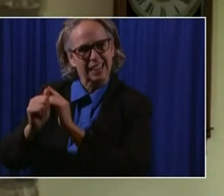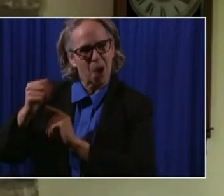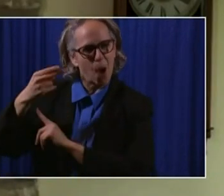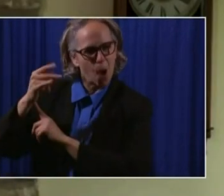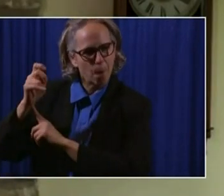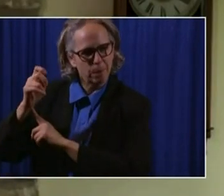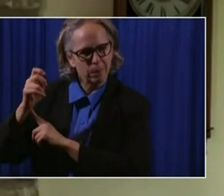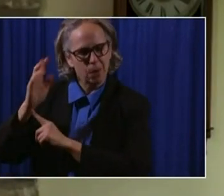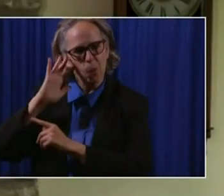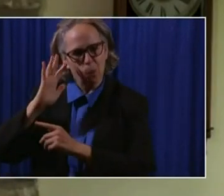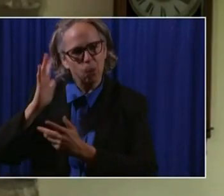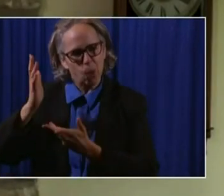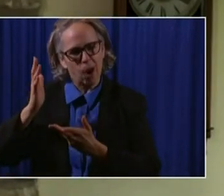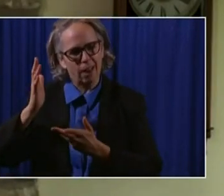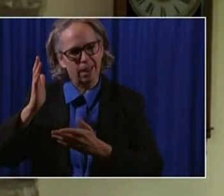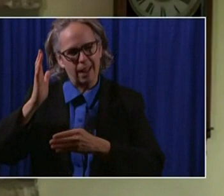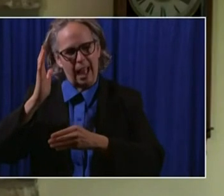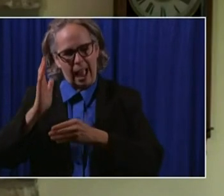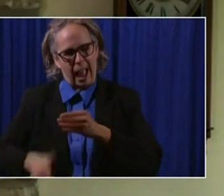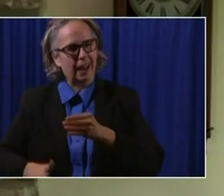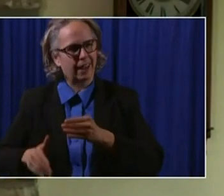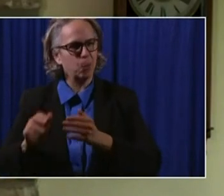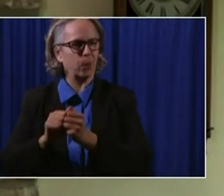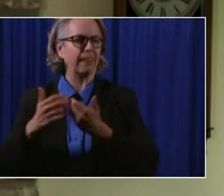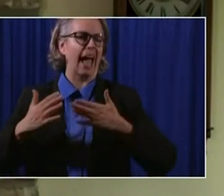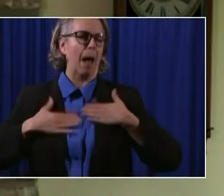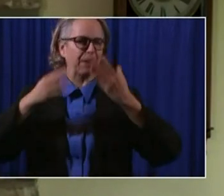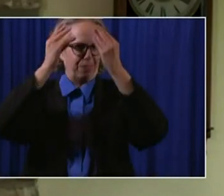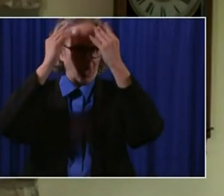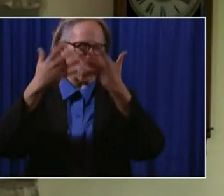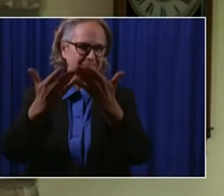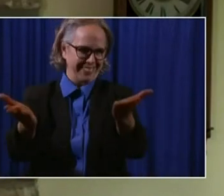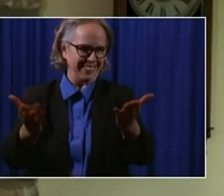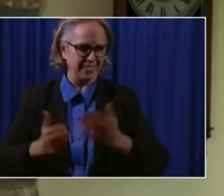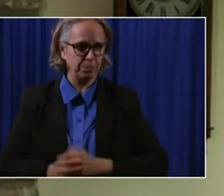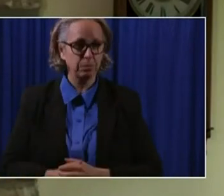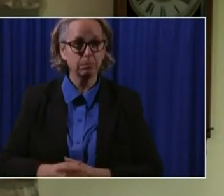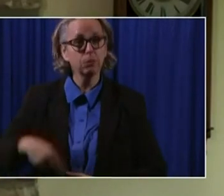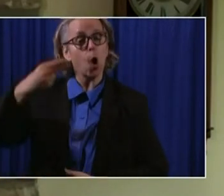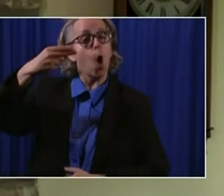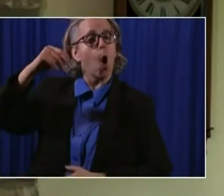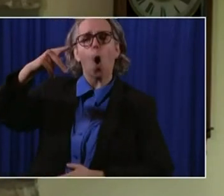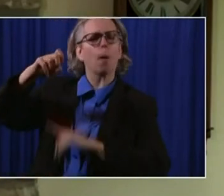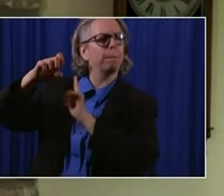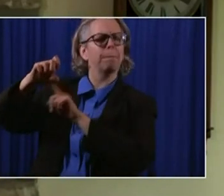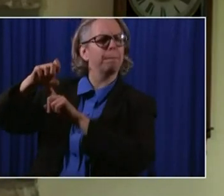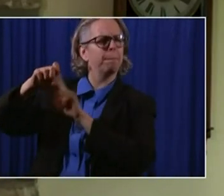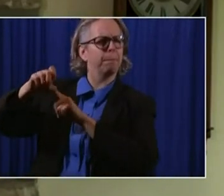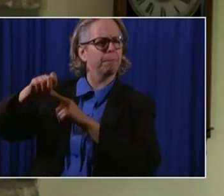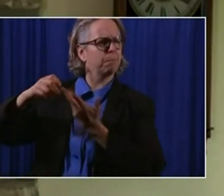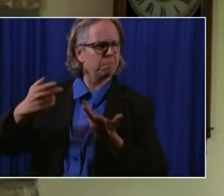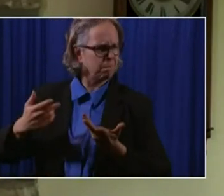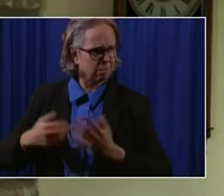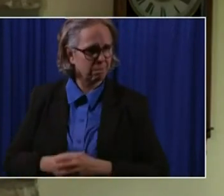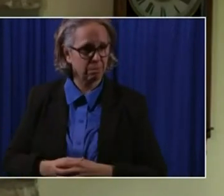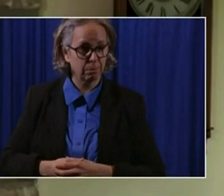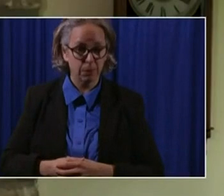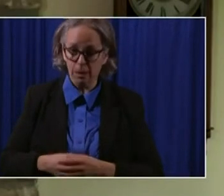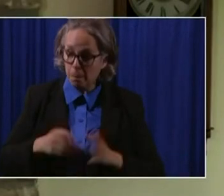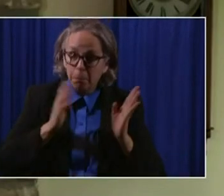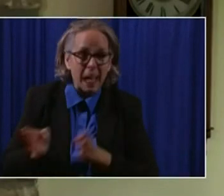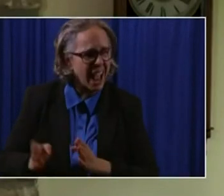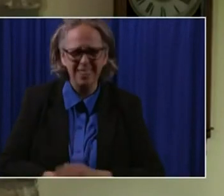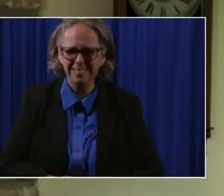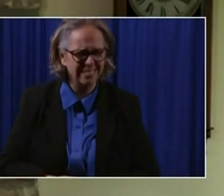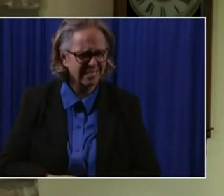thought. But I would just say that hope itself is not a plan. It's not a strategy. We all should